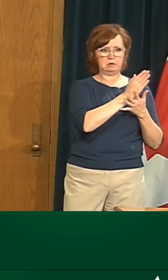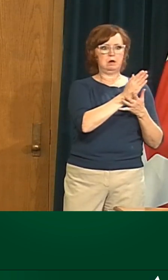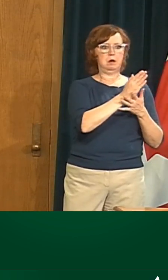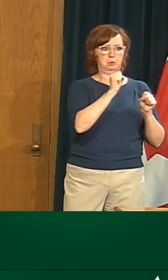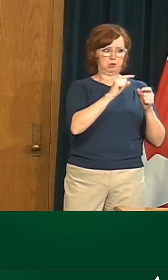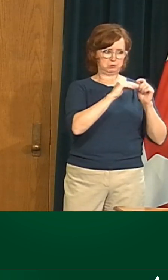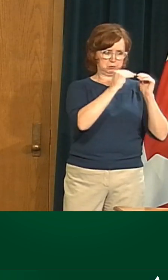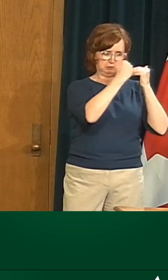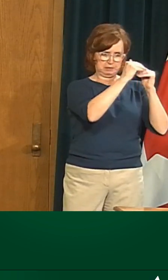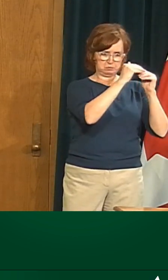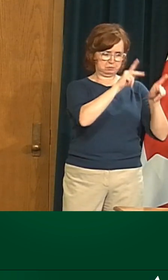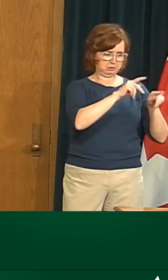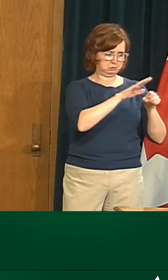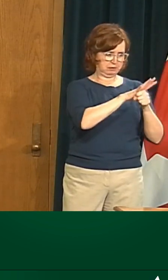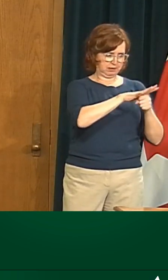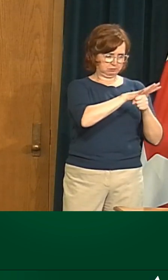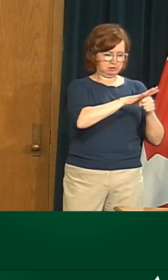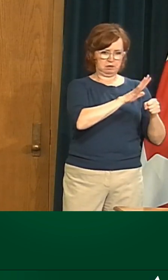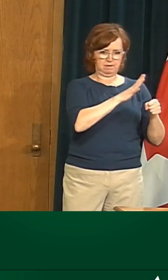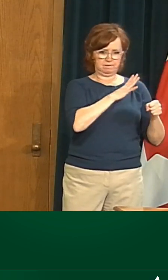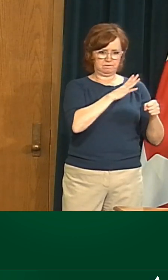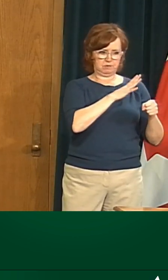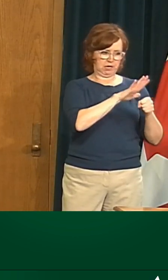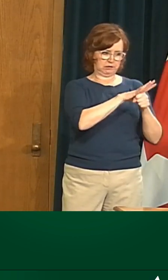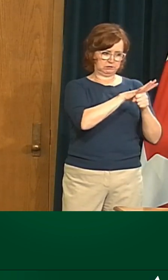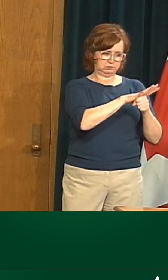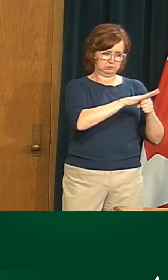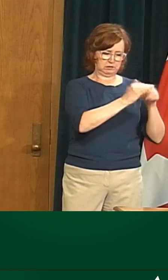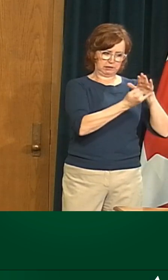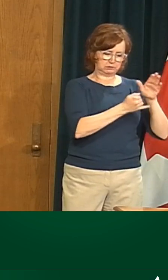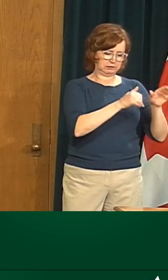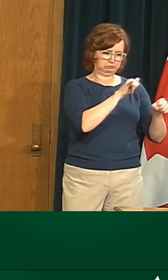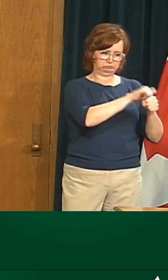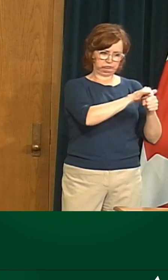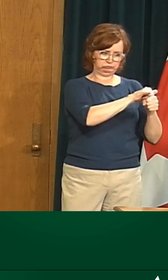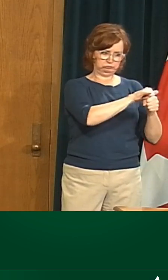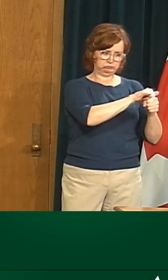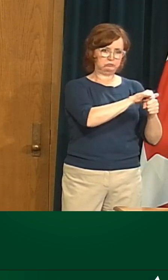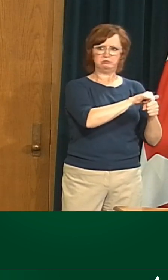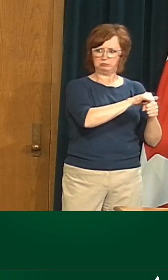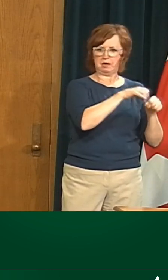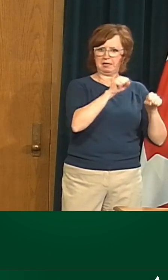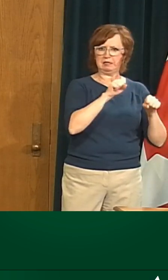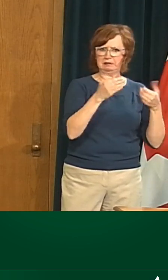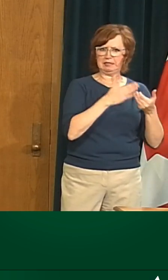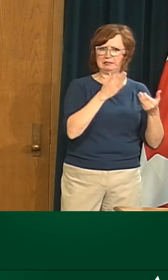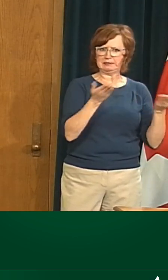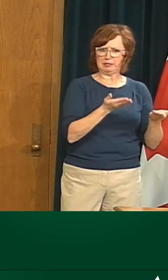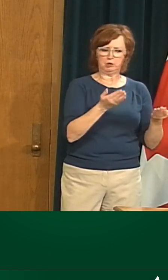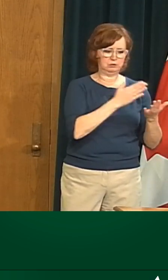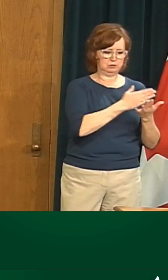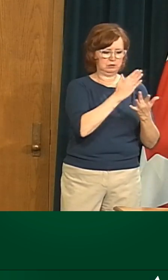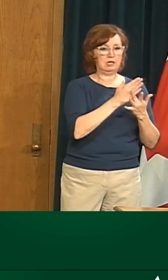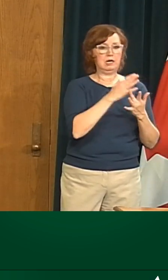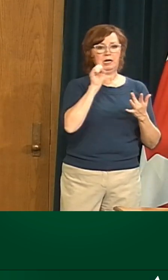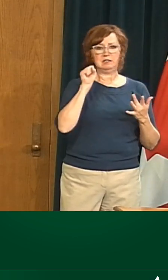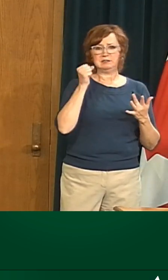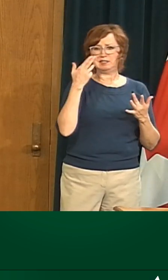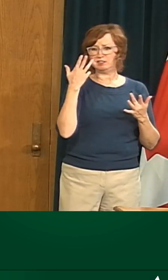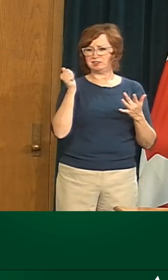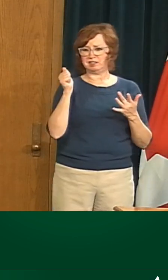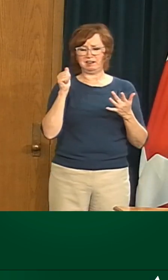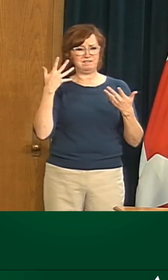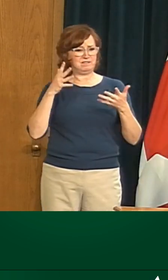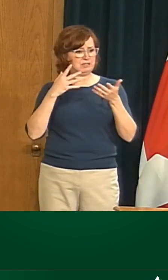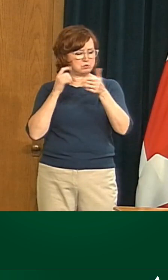of Saskatchewan that may be required to be isolated. Alongside that, the SHA has been working very hard ensuring